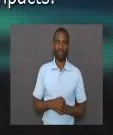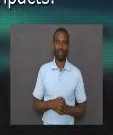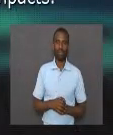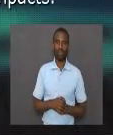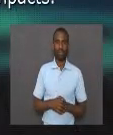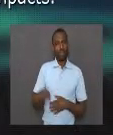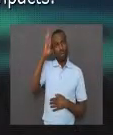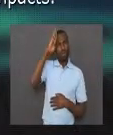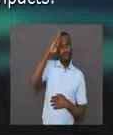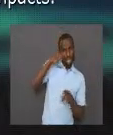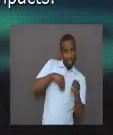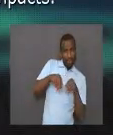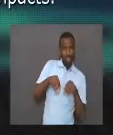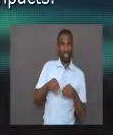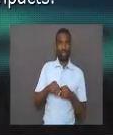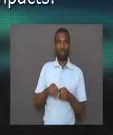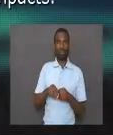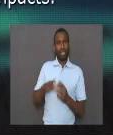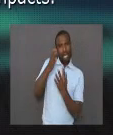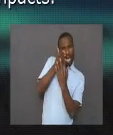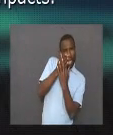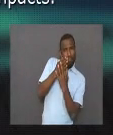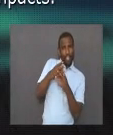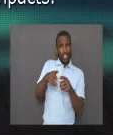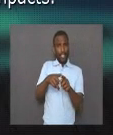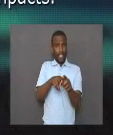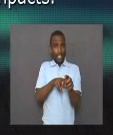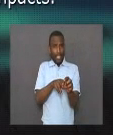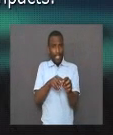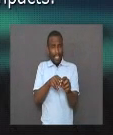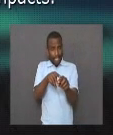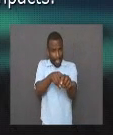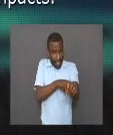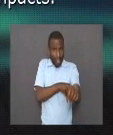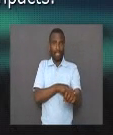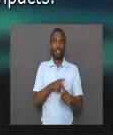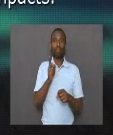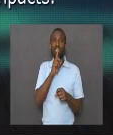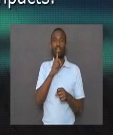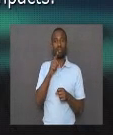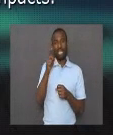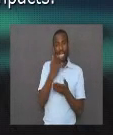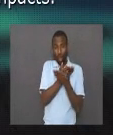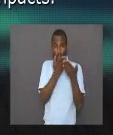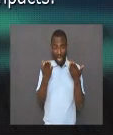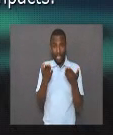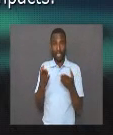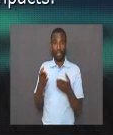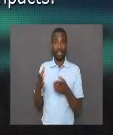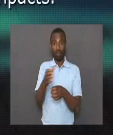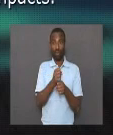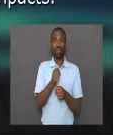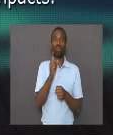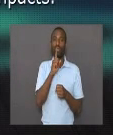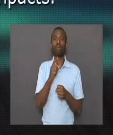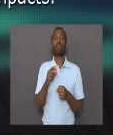In Brownian motion, the average distance covered by a particle between impacts